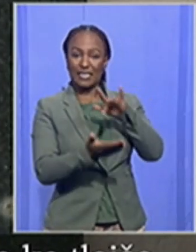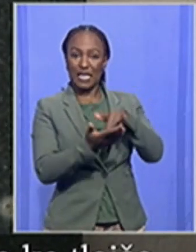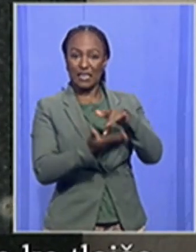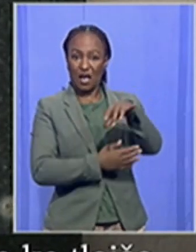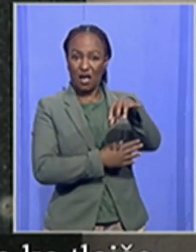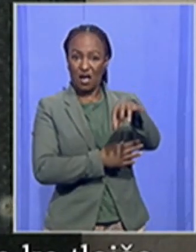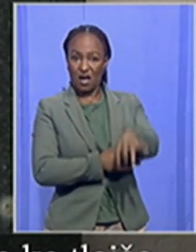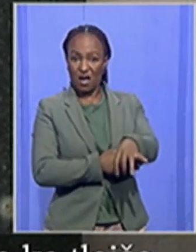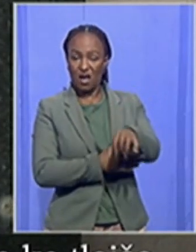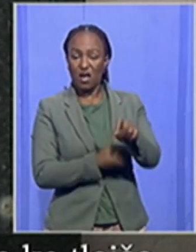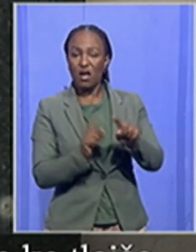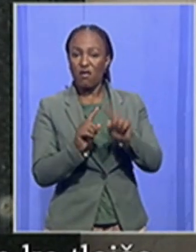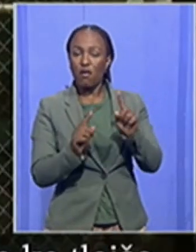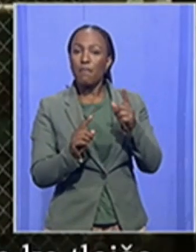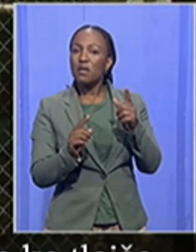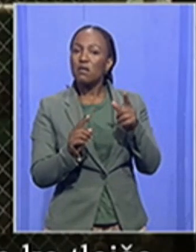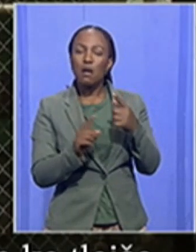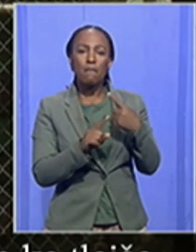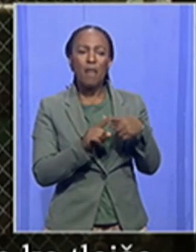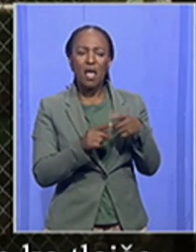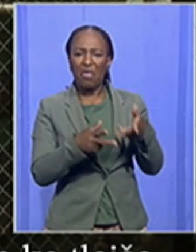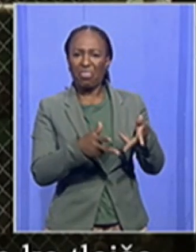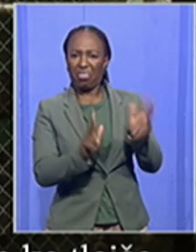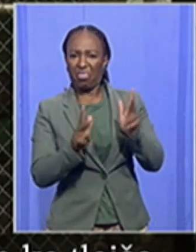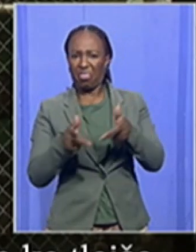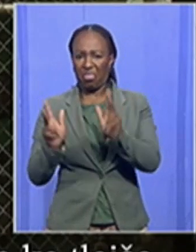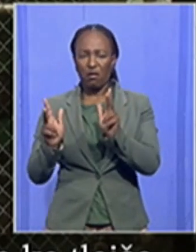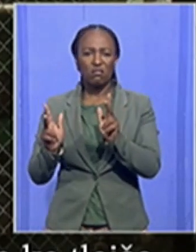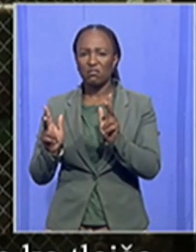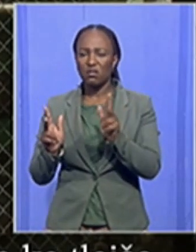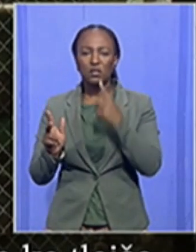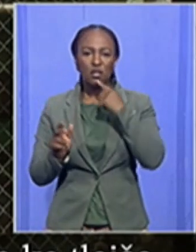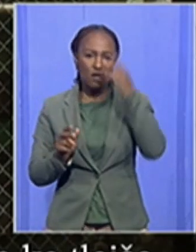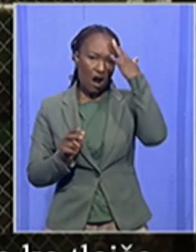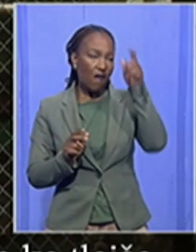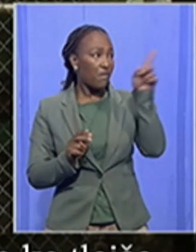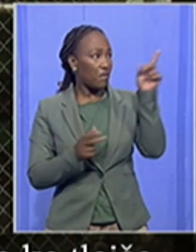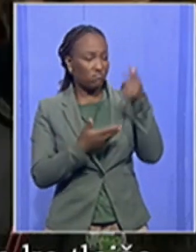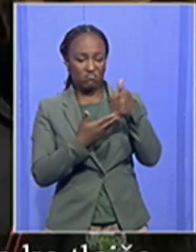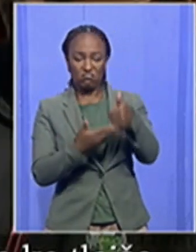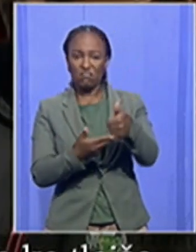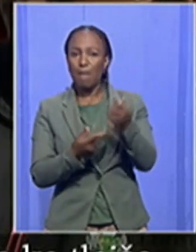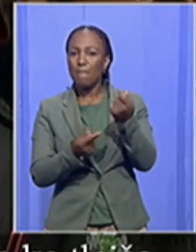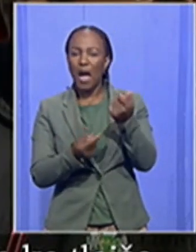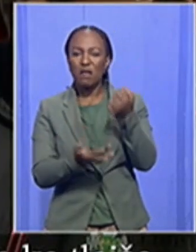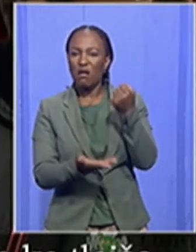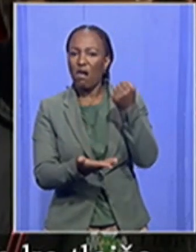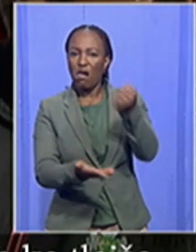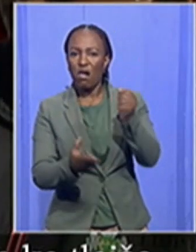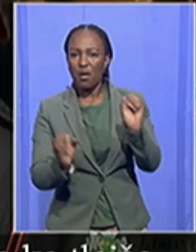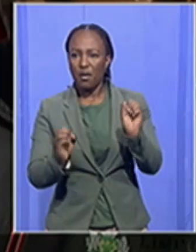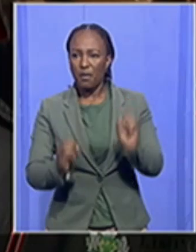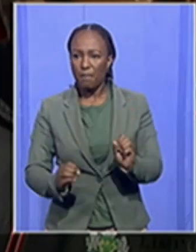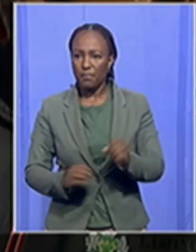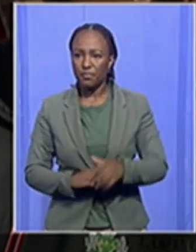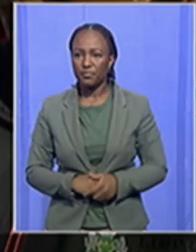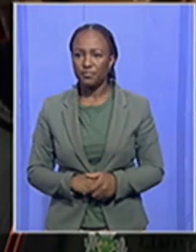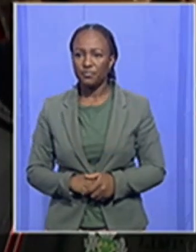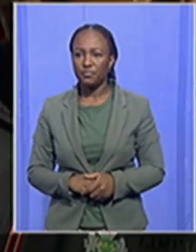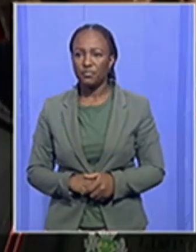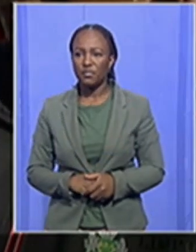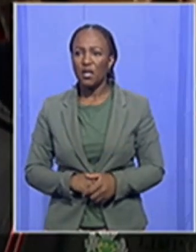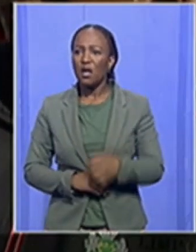le go hlokomologa balwetši. O latofatša mmušo ka go se mo fe thušo ya mašeleng. I also marched with my colleagues.